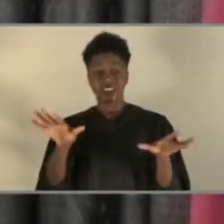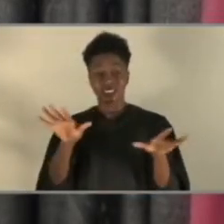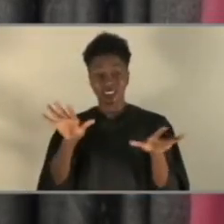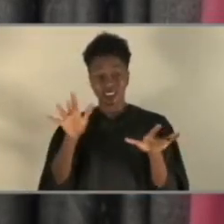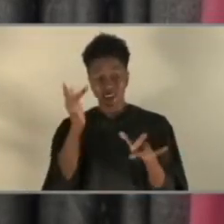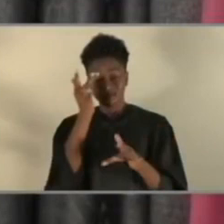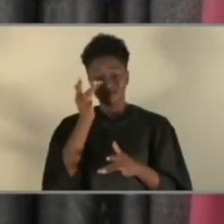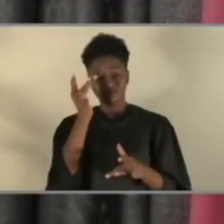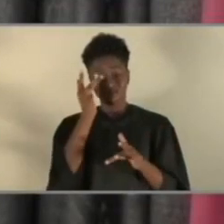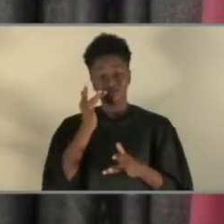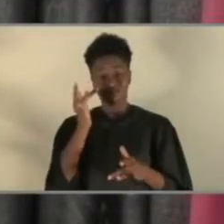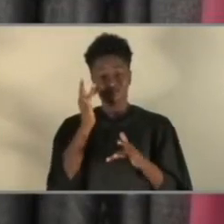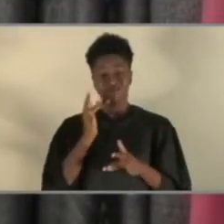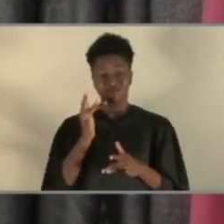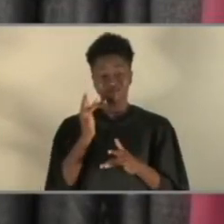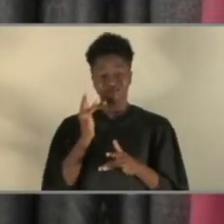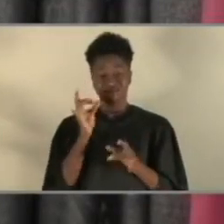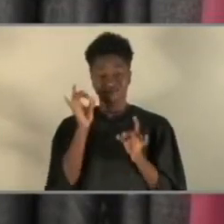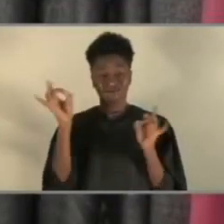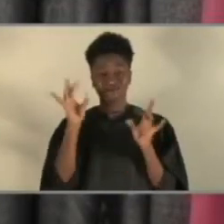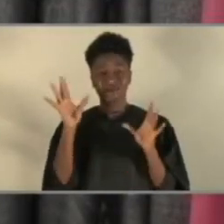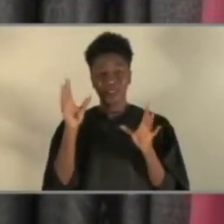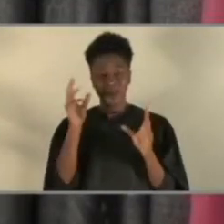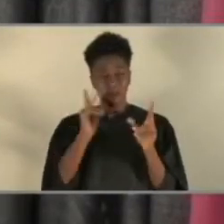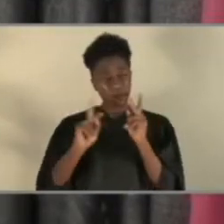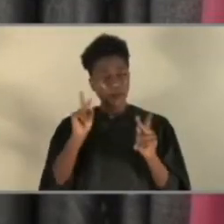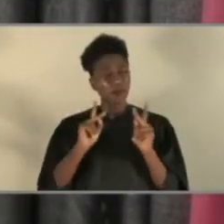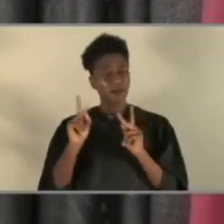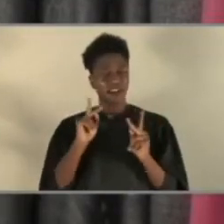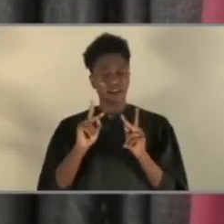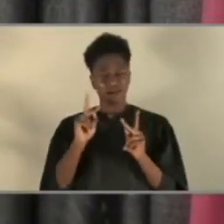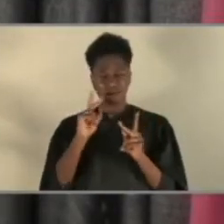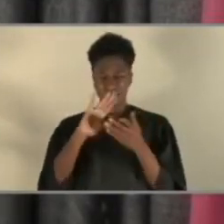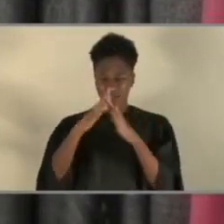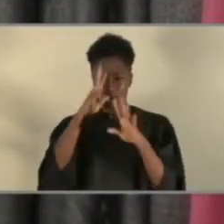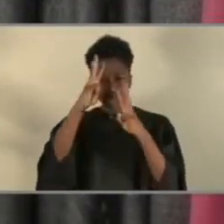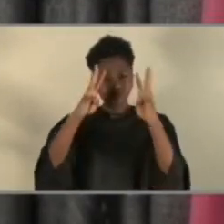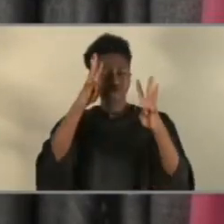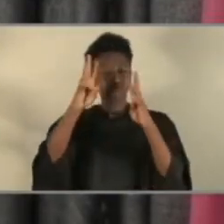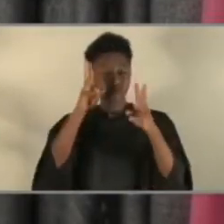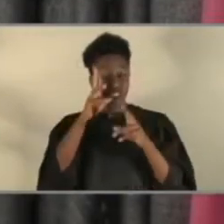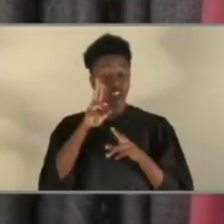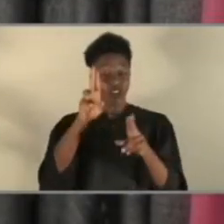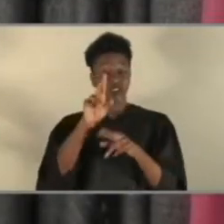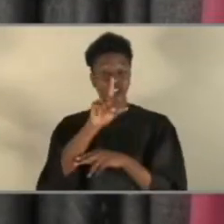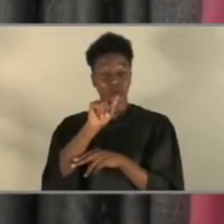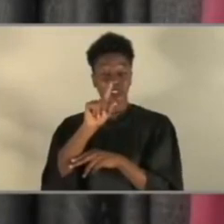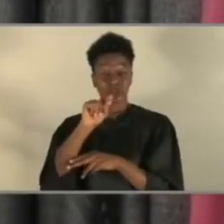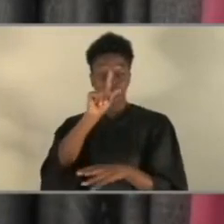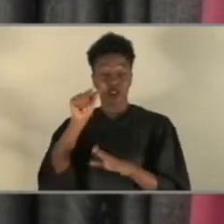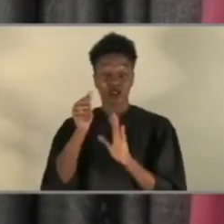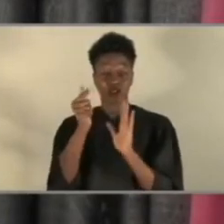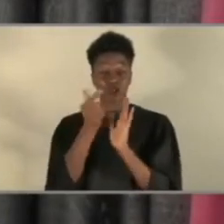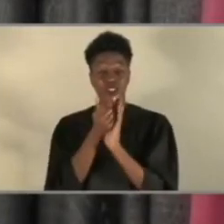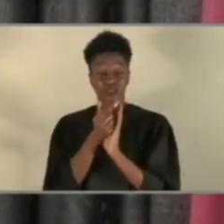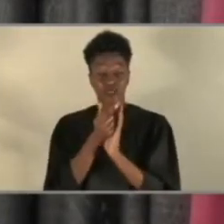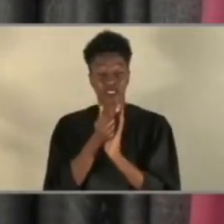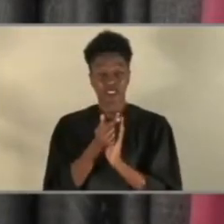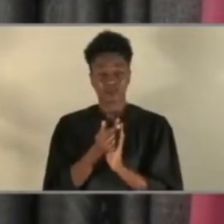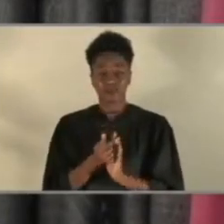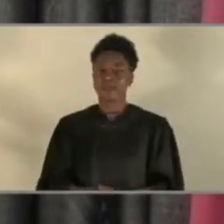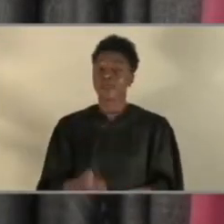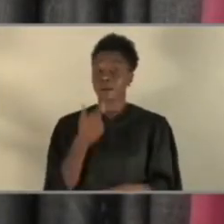very creative in finding memorable ways to honor 2020 graduates. Due to the